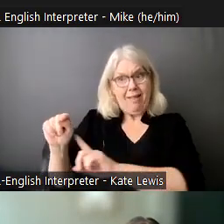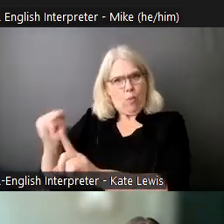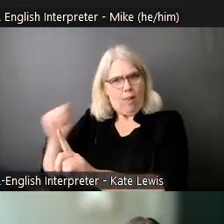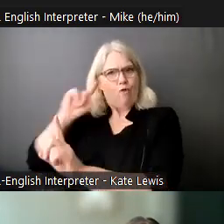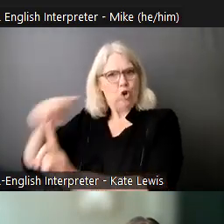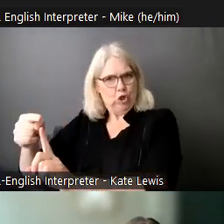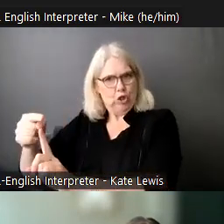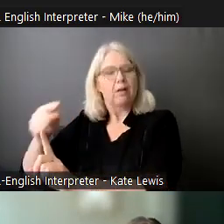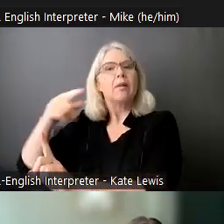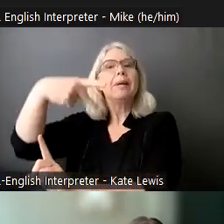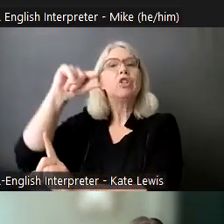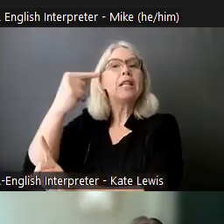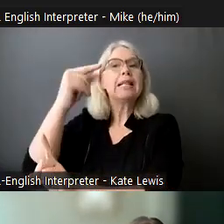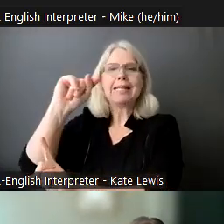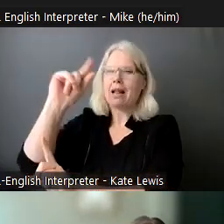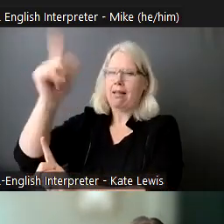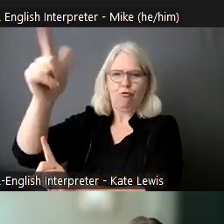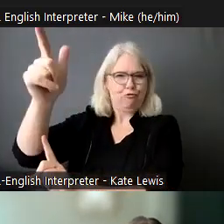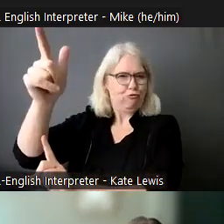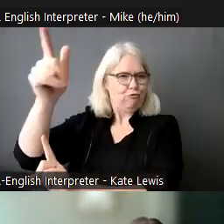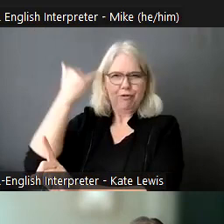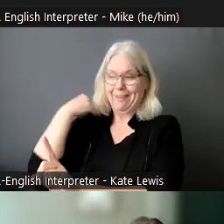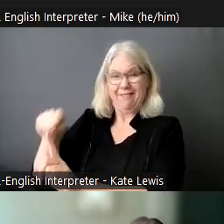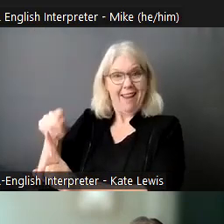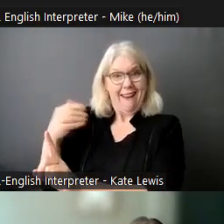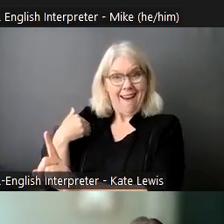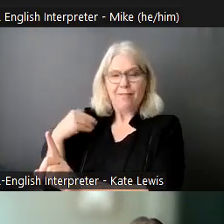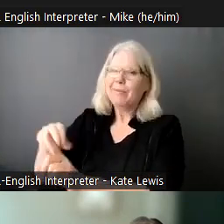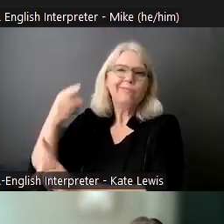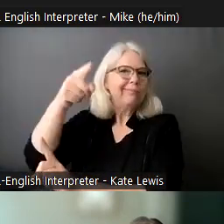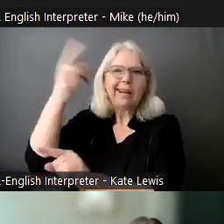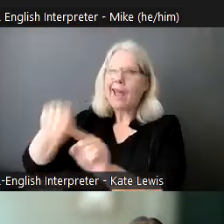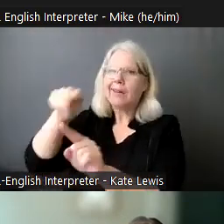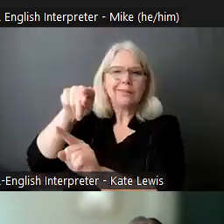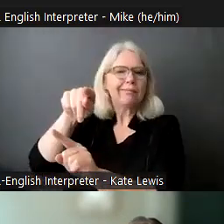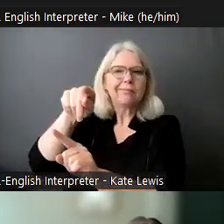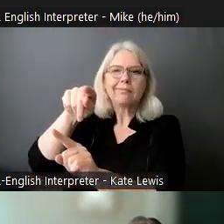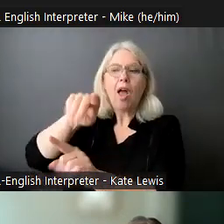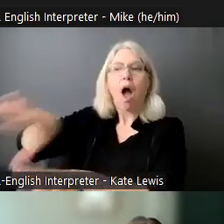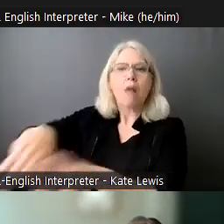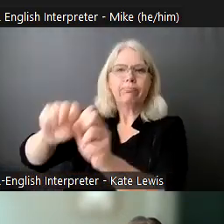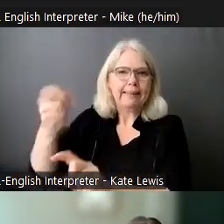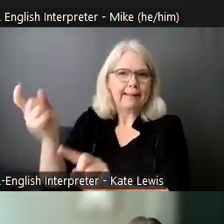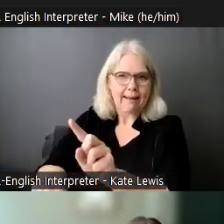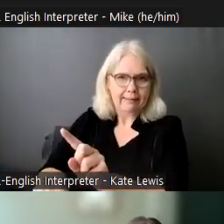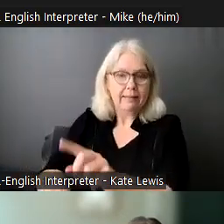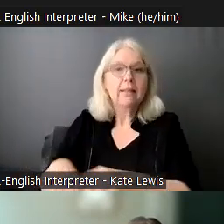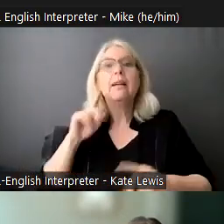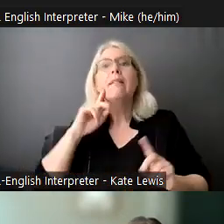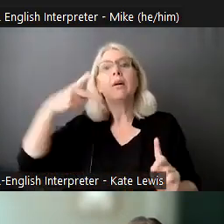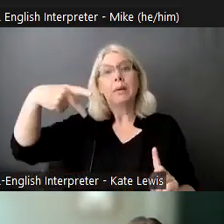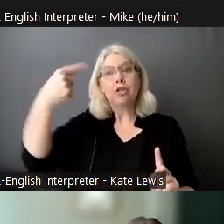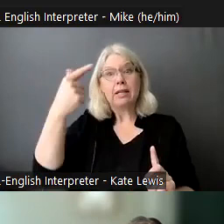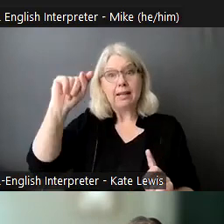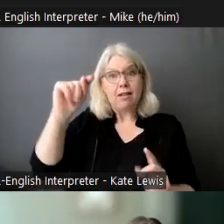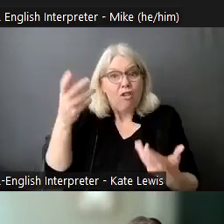PGT. If the PGT is already acting in that role, that usually suggests that there was a capacity assessment done or that